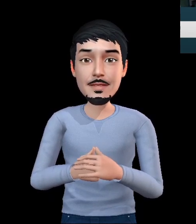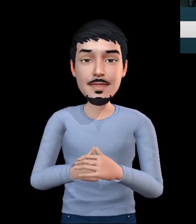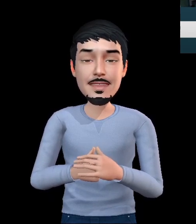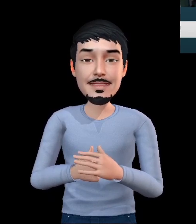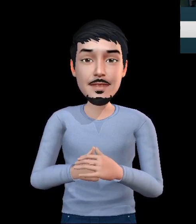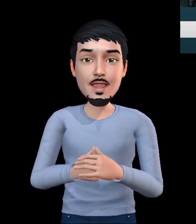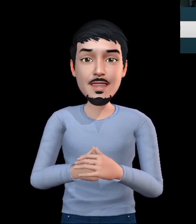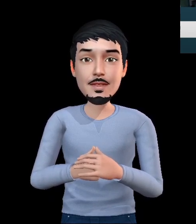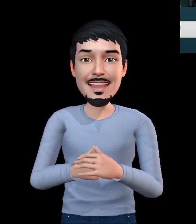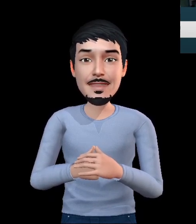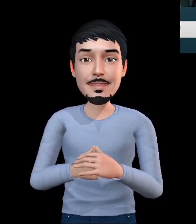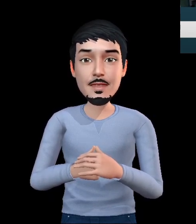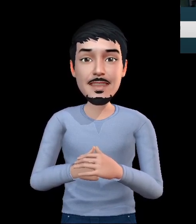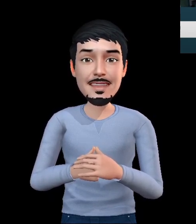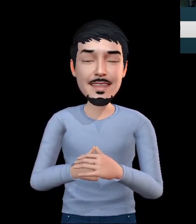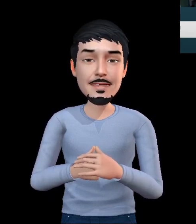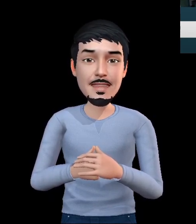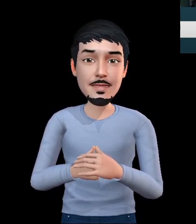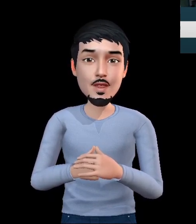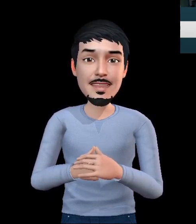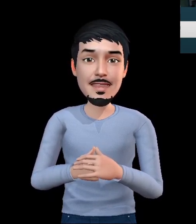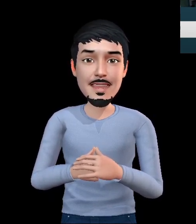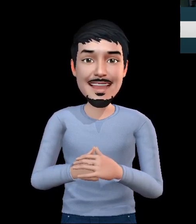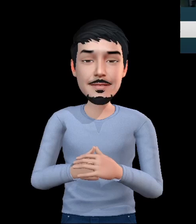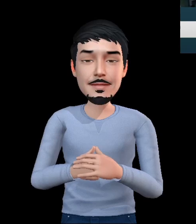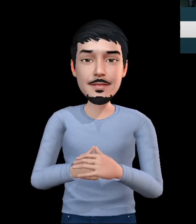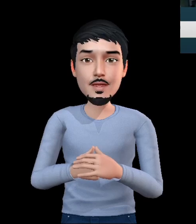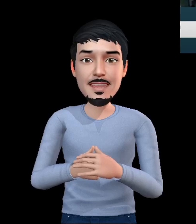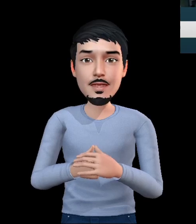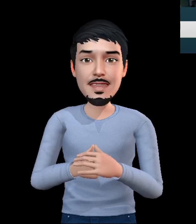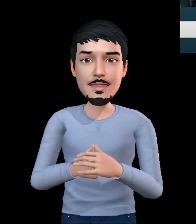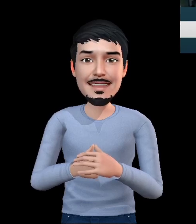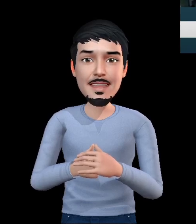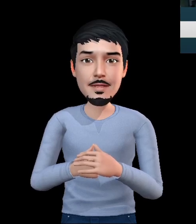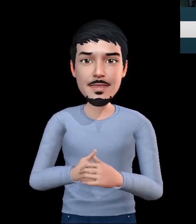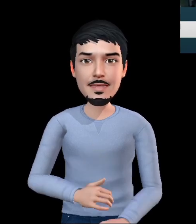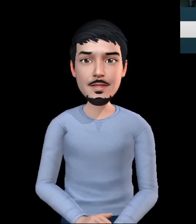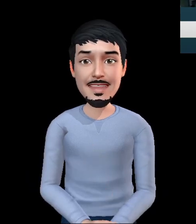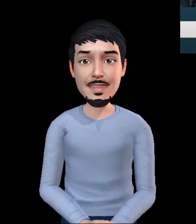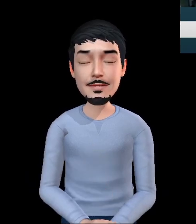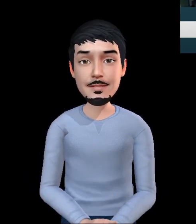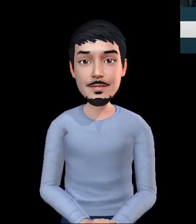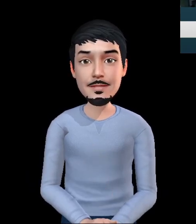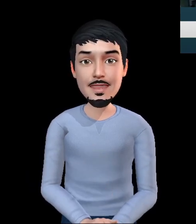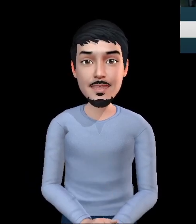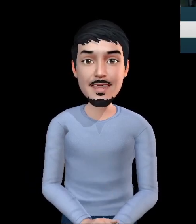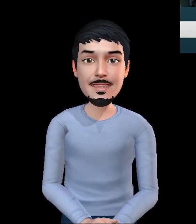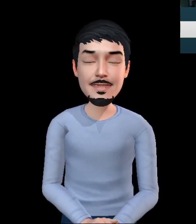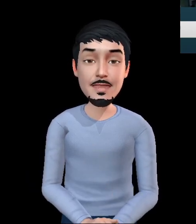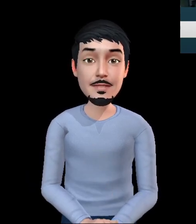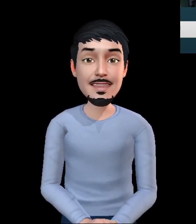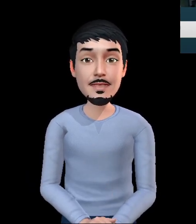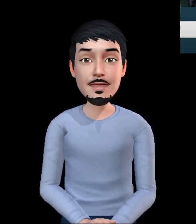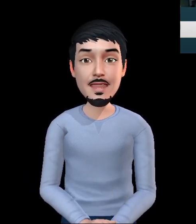the Philippines will benefit from any military support it can get, especially when standing up against China. Now, do you